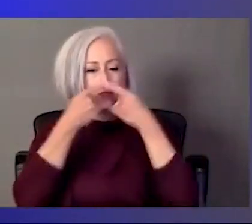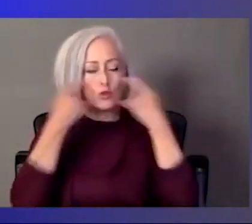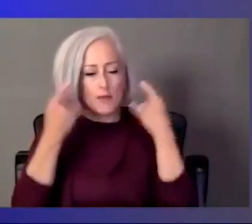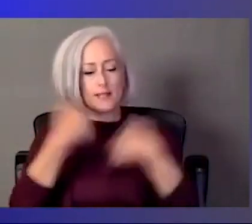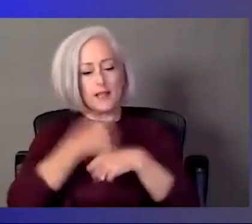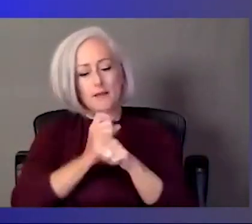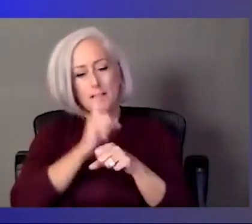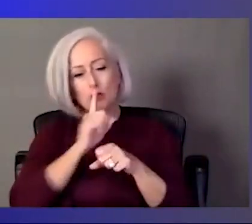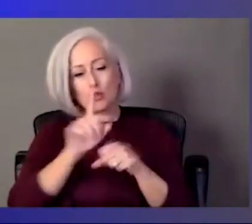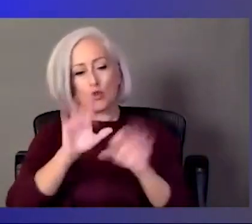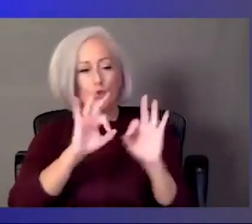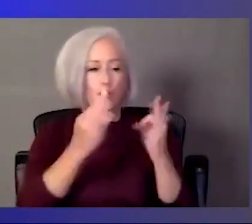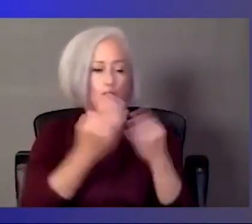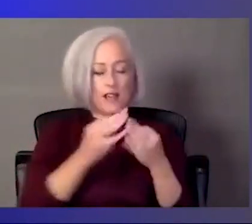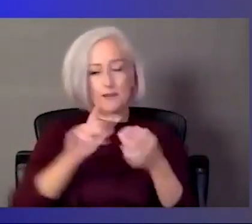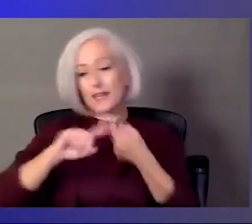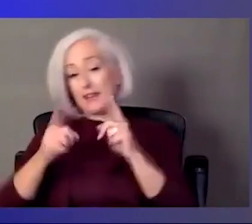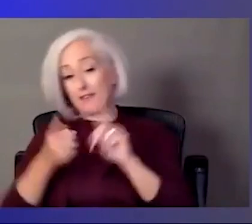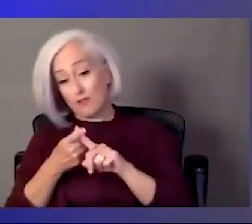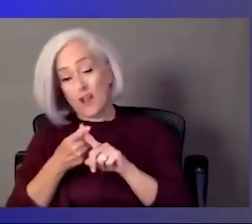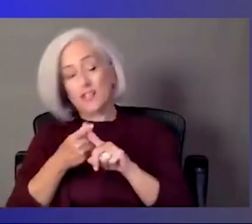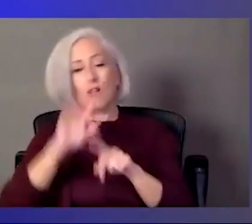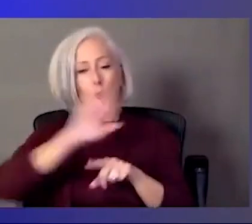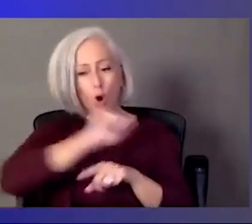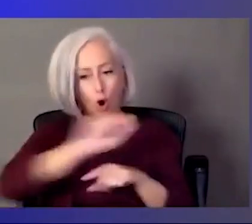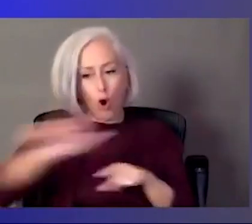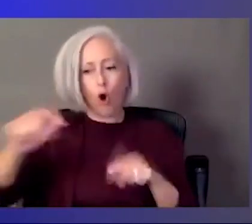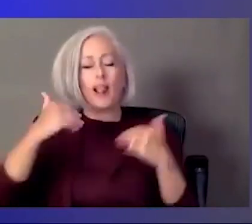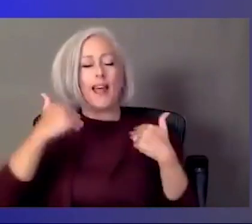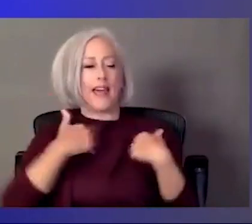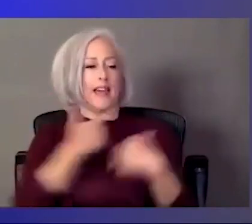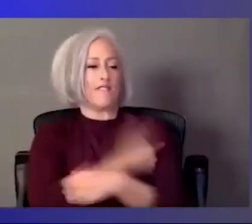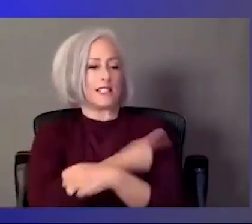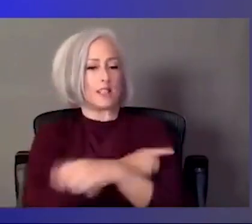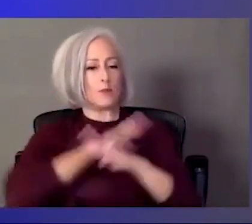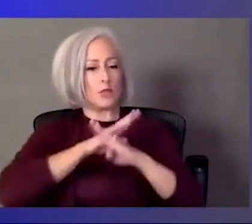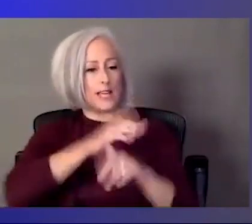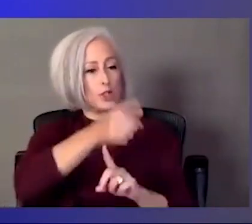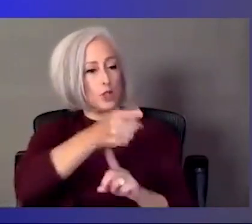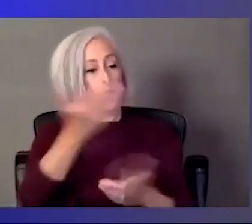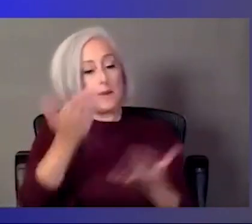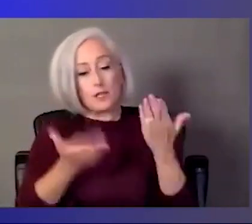close acquaintances are vaccinated to help protect you, because you may not have an optimal